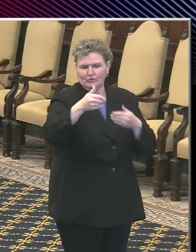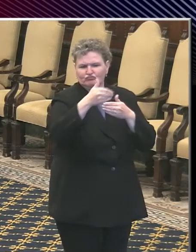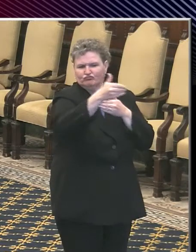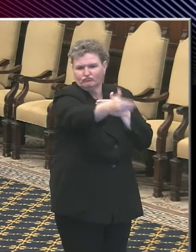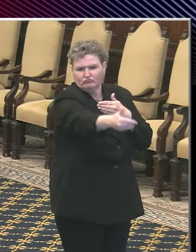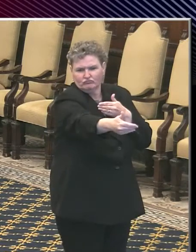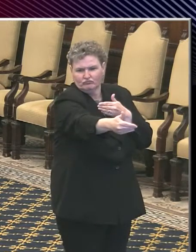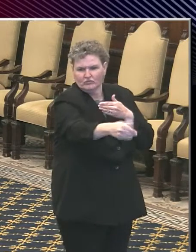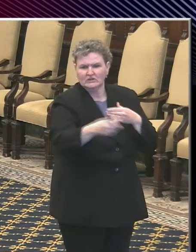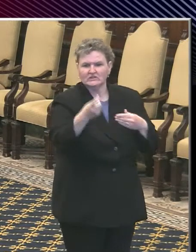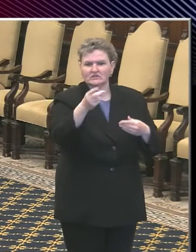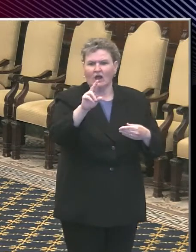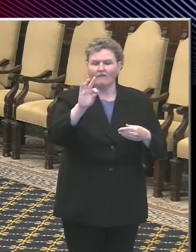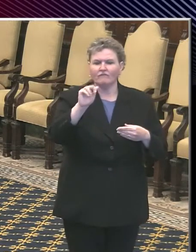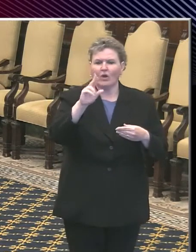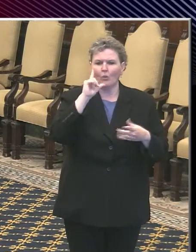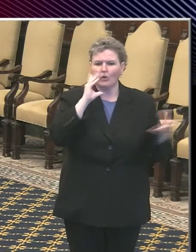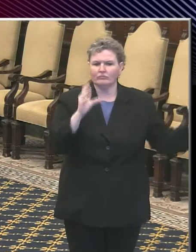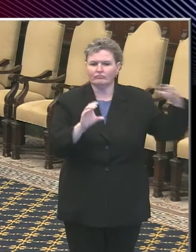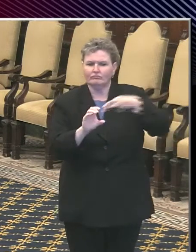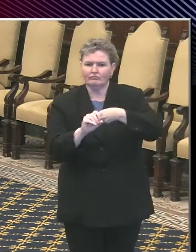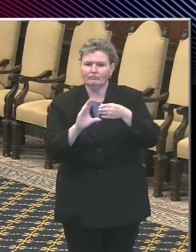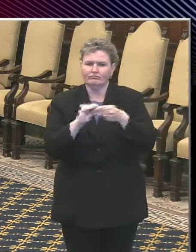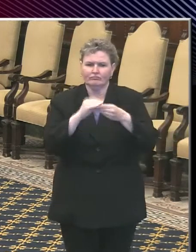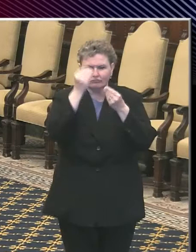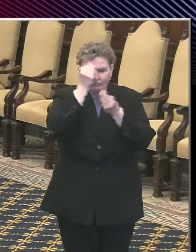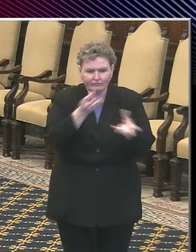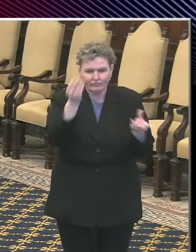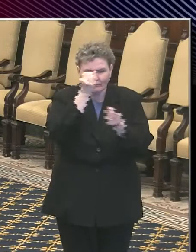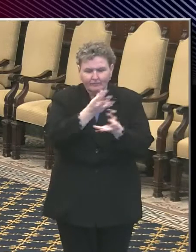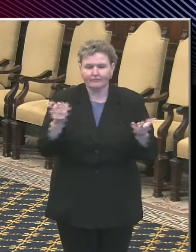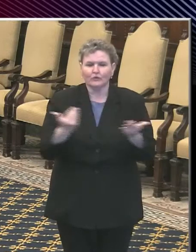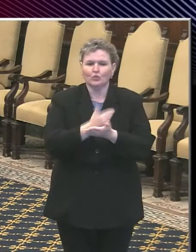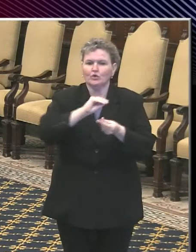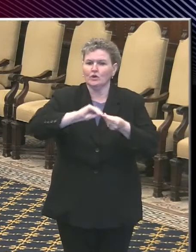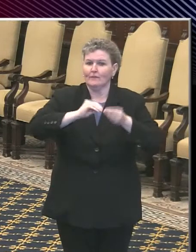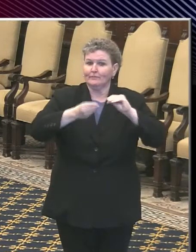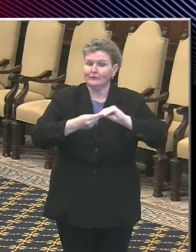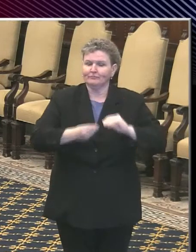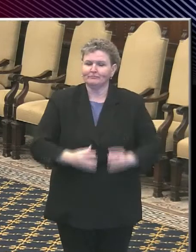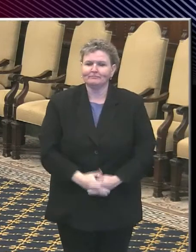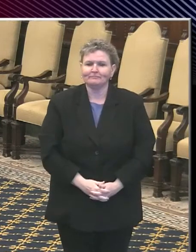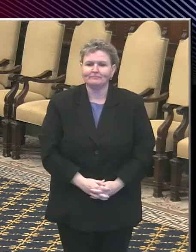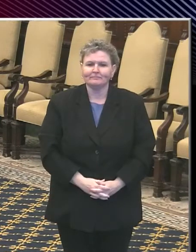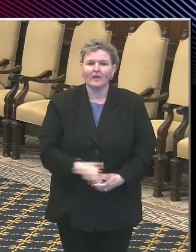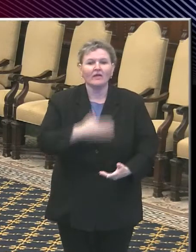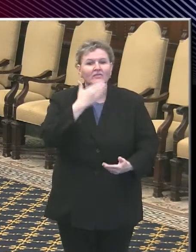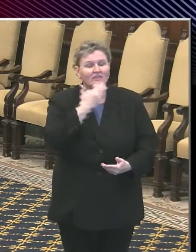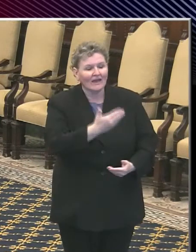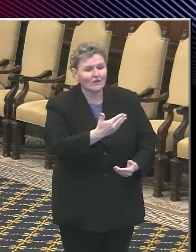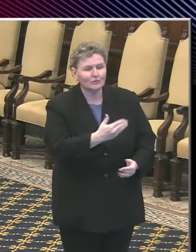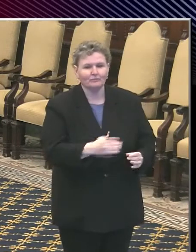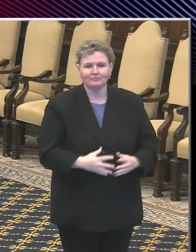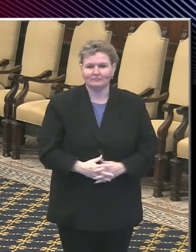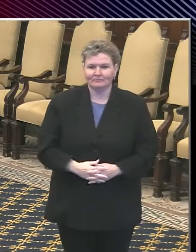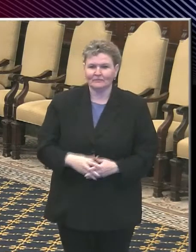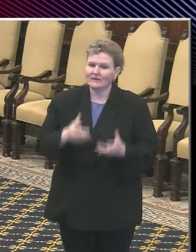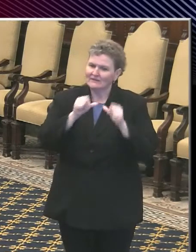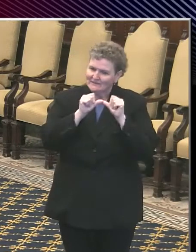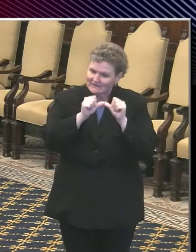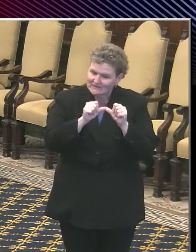844-330-2020. That's 844-330-2020. 888-2020 and